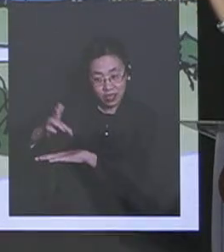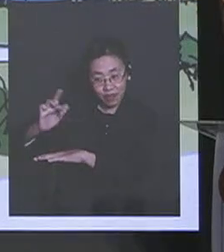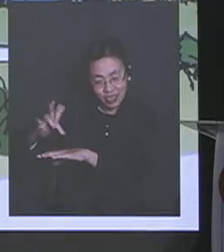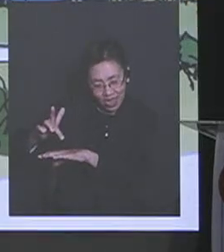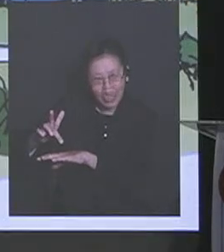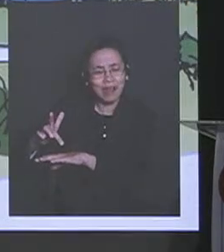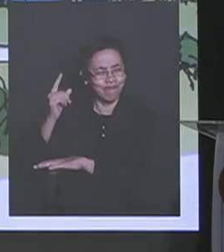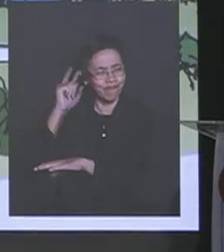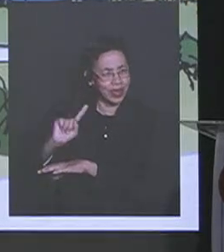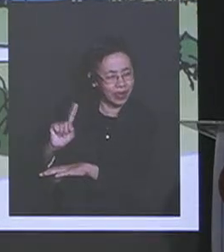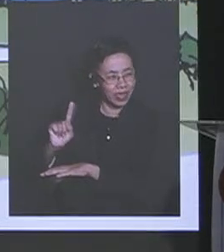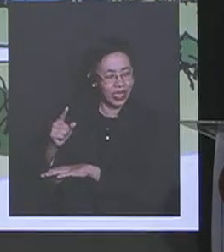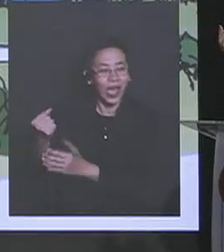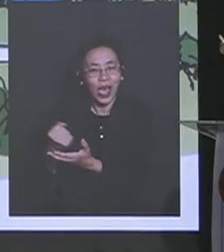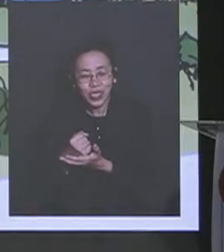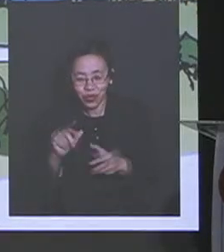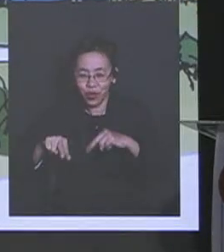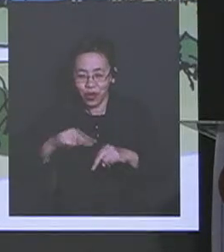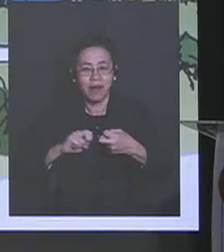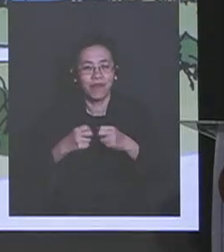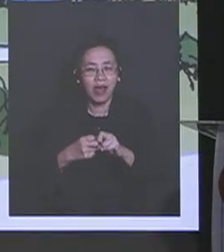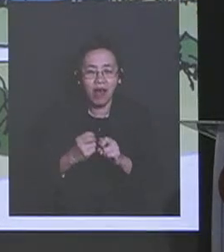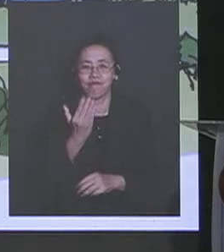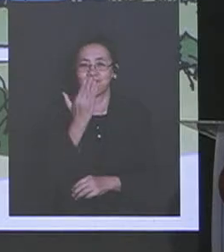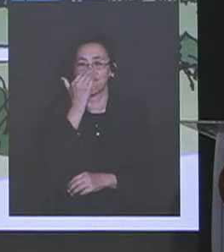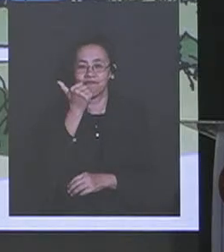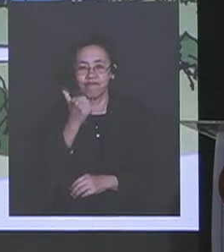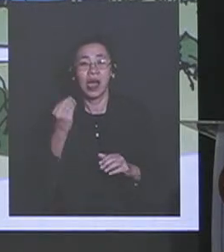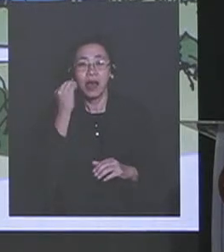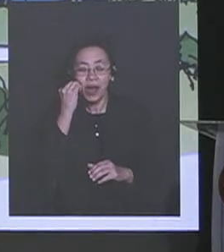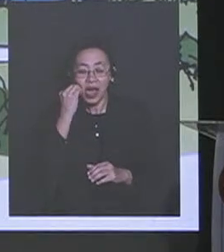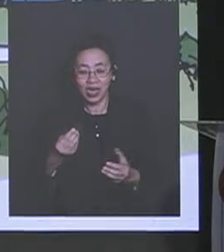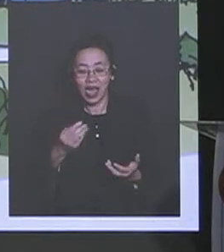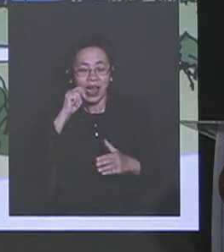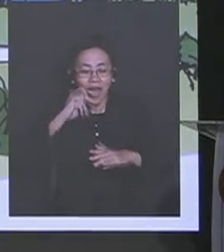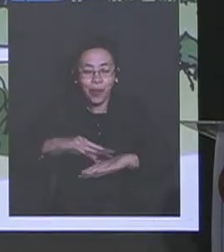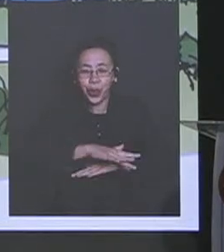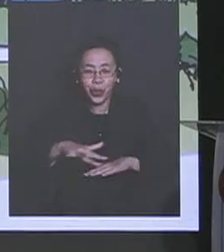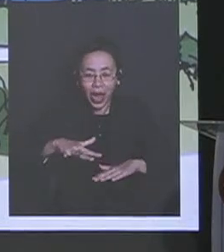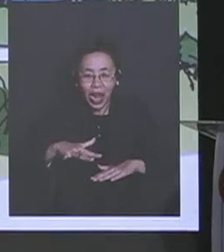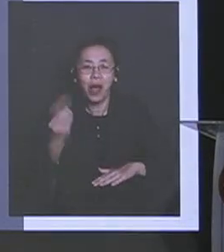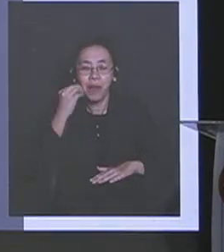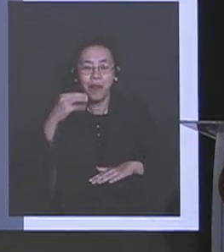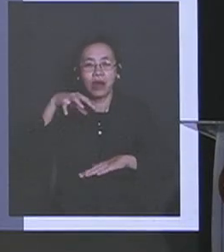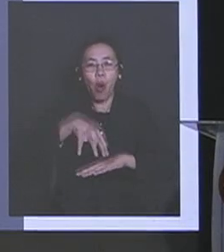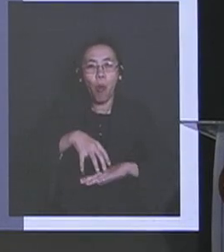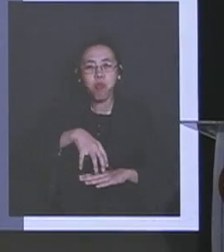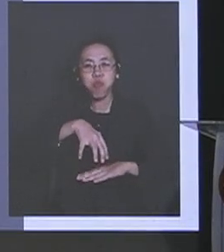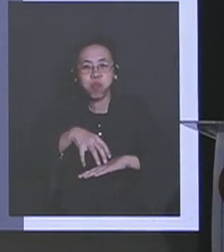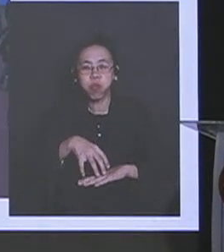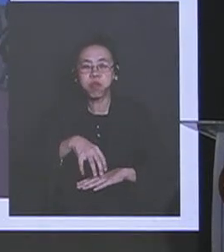maybe floating some housing, and there's all sorts of ways to kind of reimagine the waterfront.